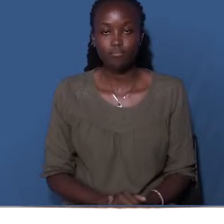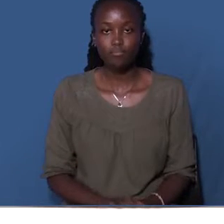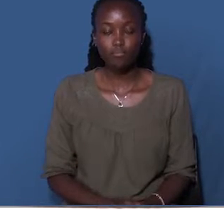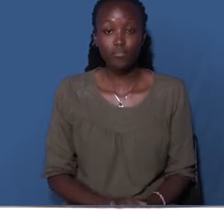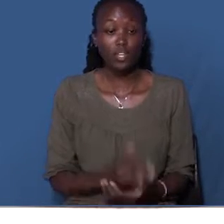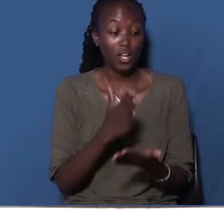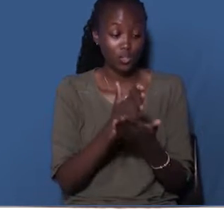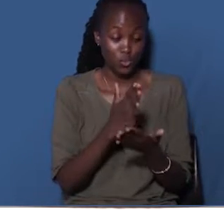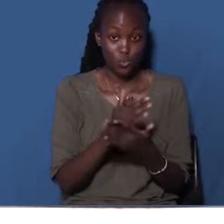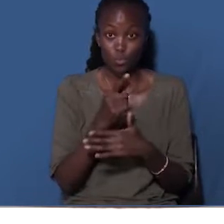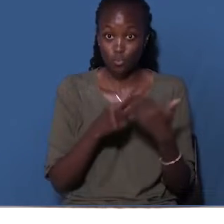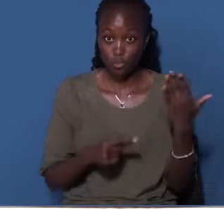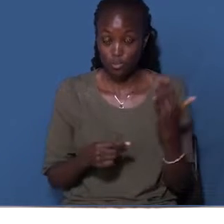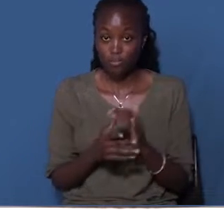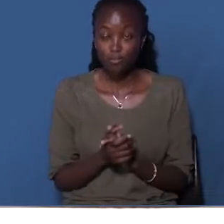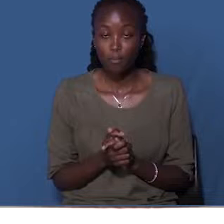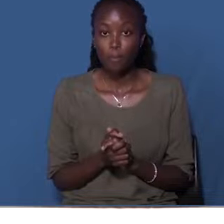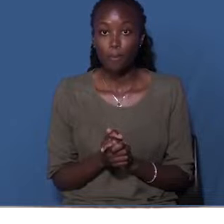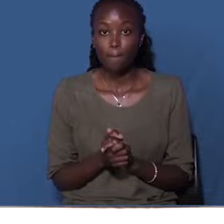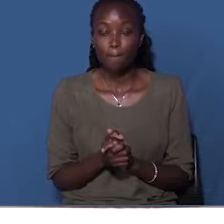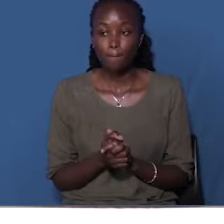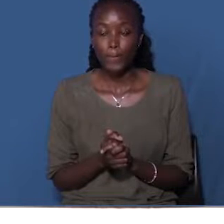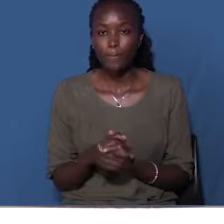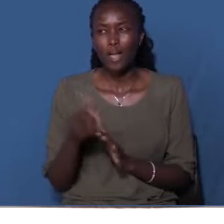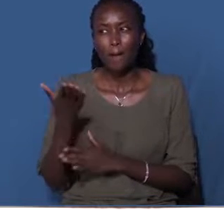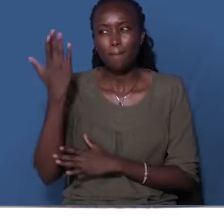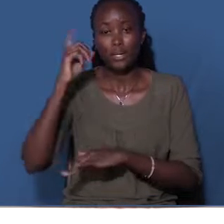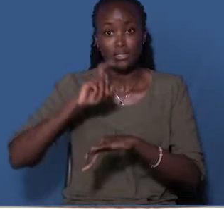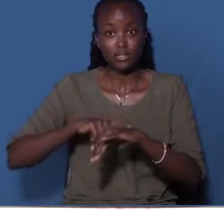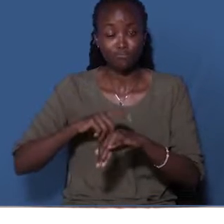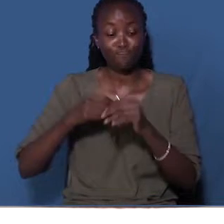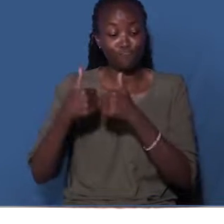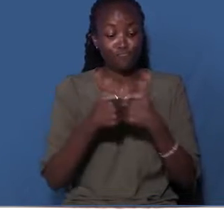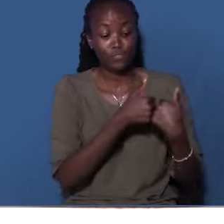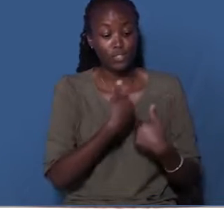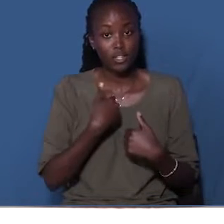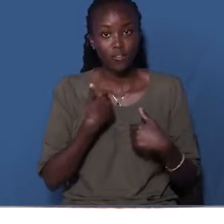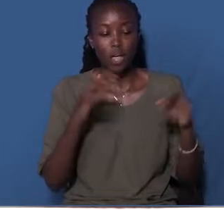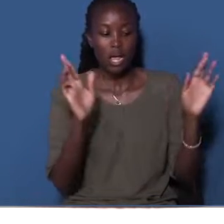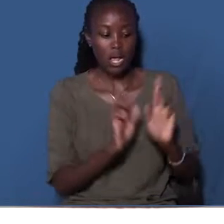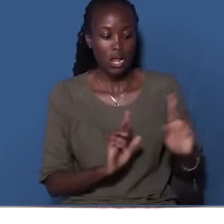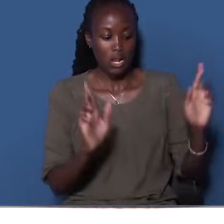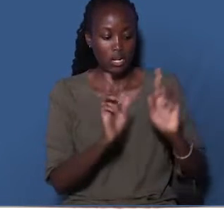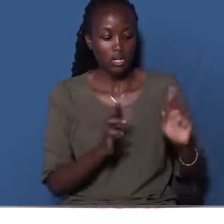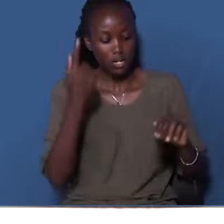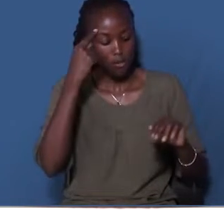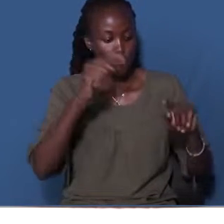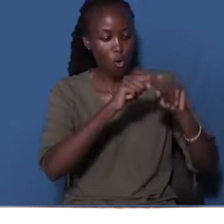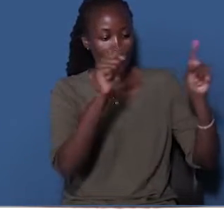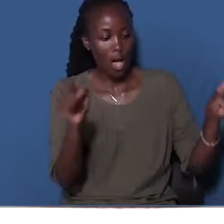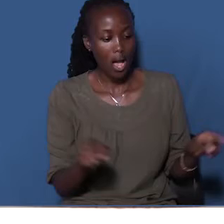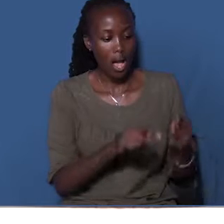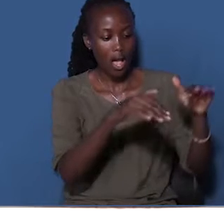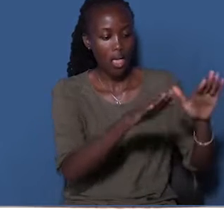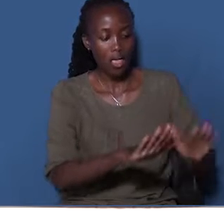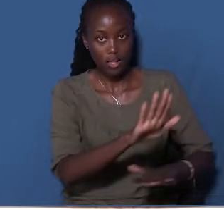and it is a fact that it was very difficult at that time for somebody to really prepare his own grave. So